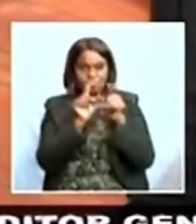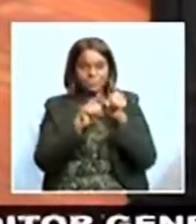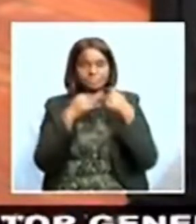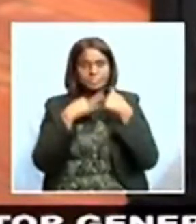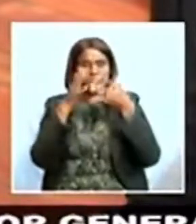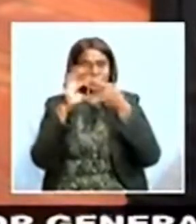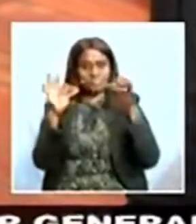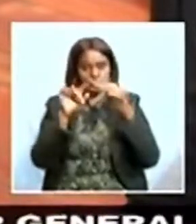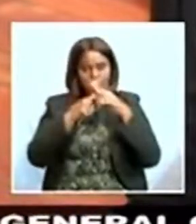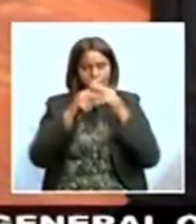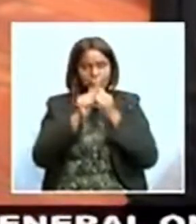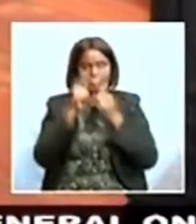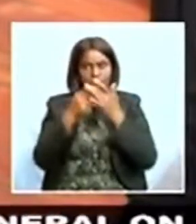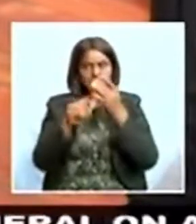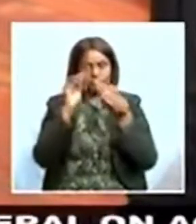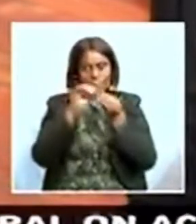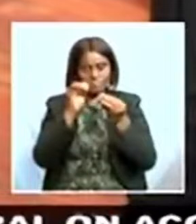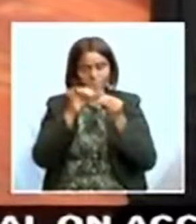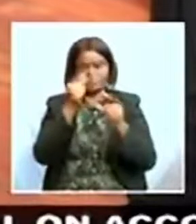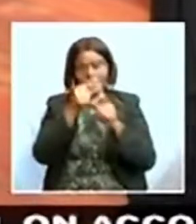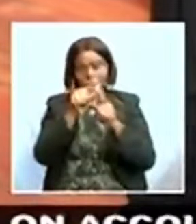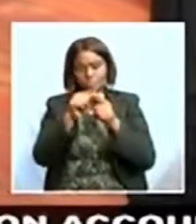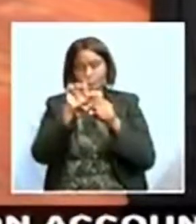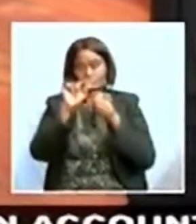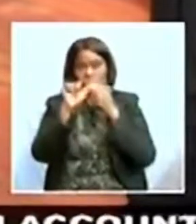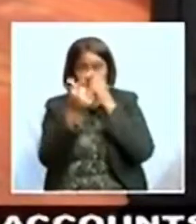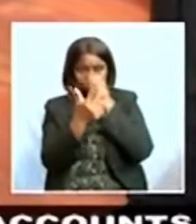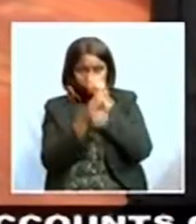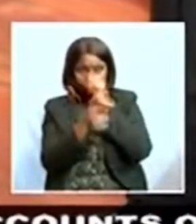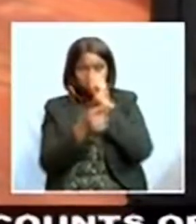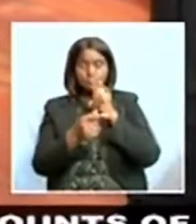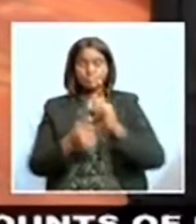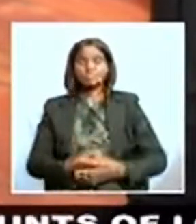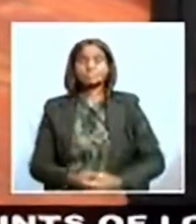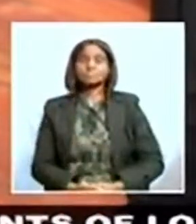that is starting with further December 2023.